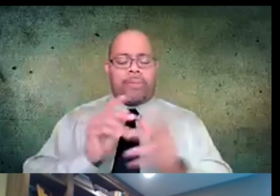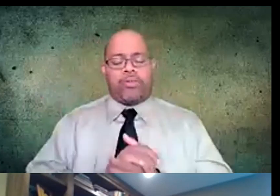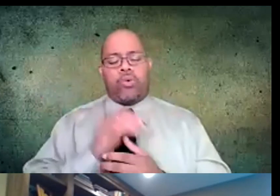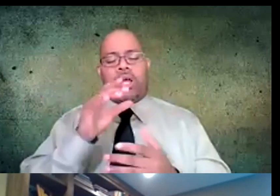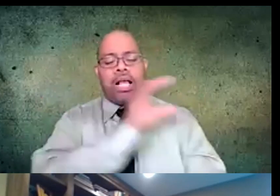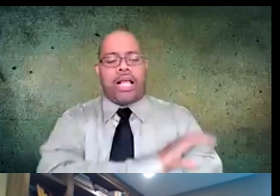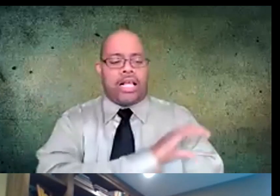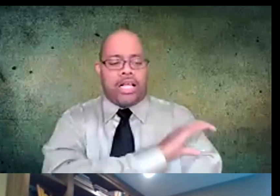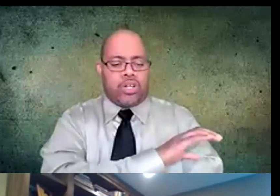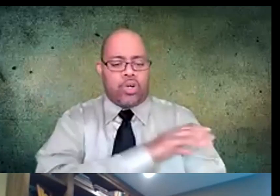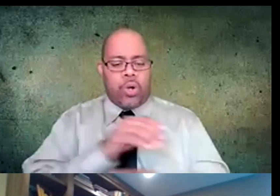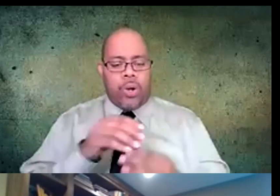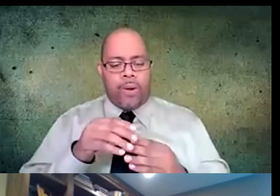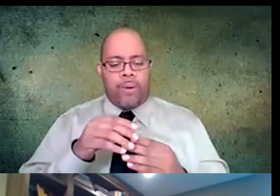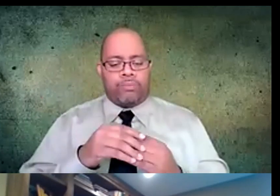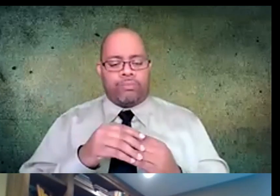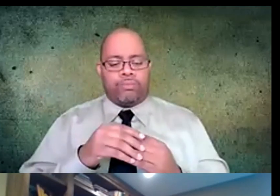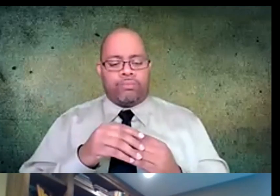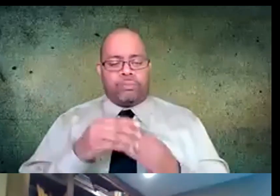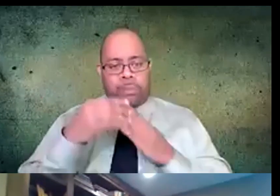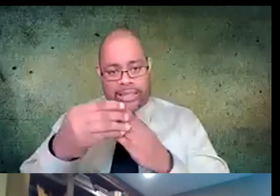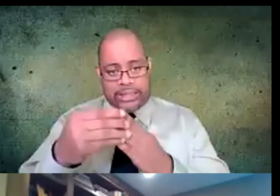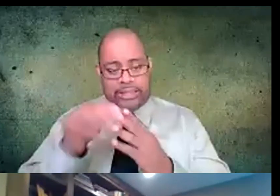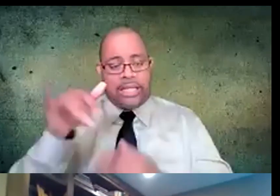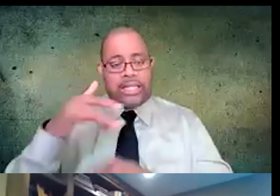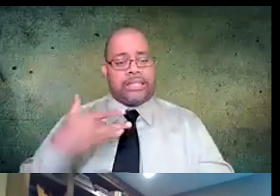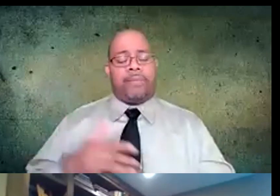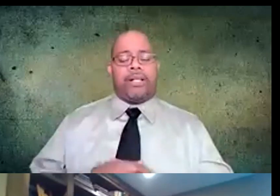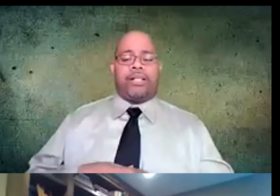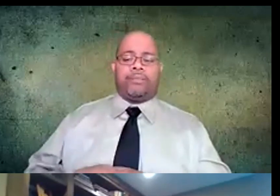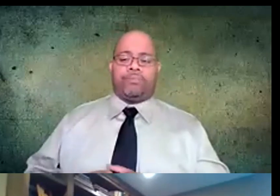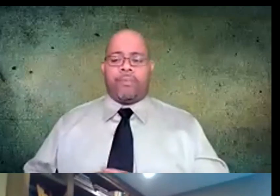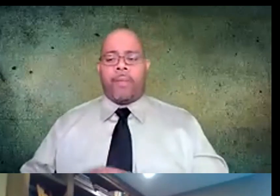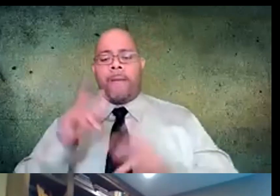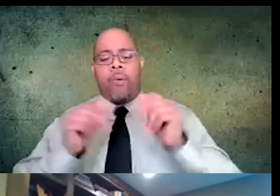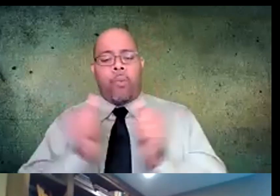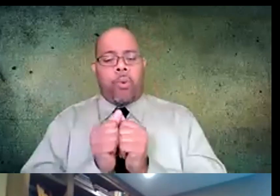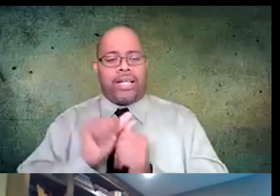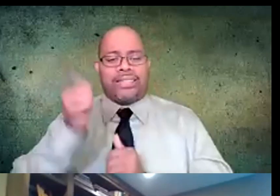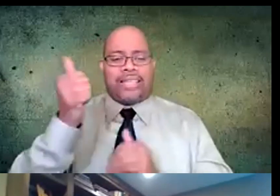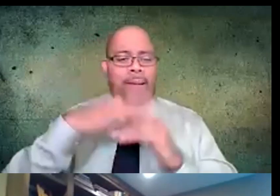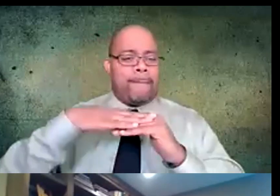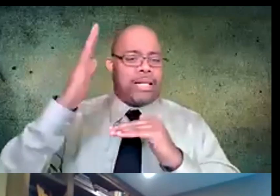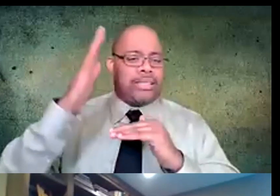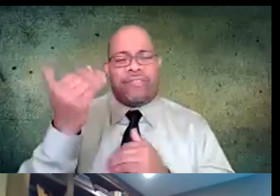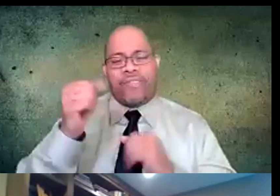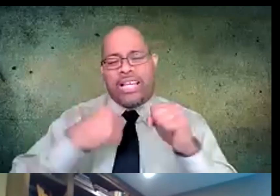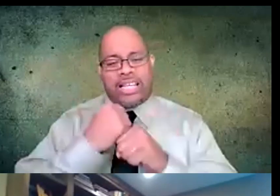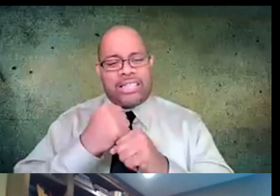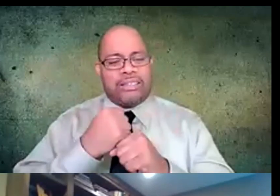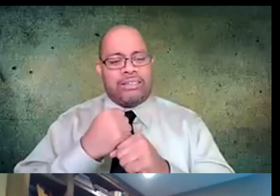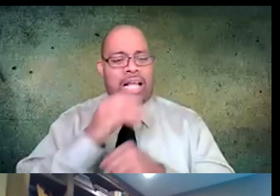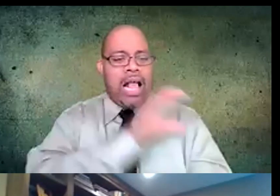lead. Those are typically, you know, people with 10, 15 years of clinical